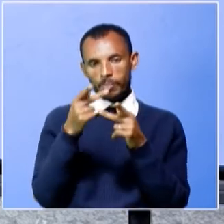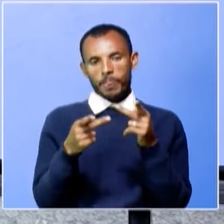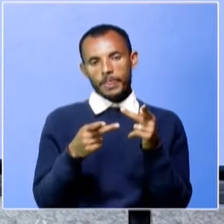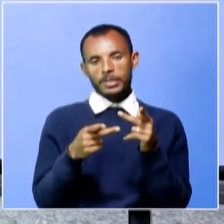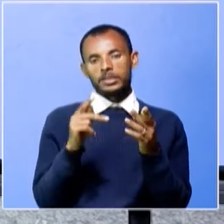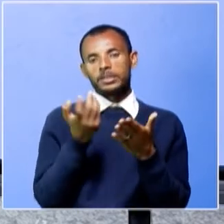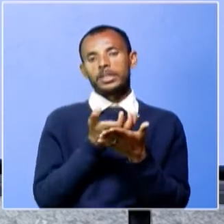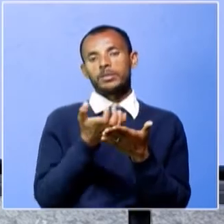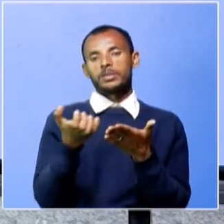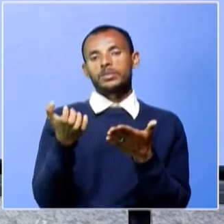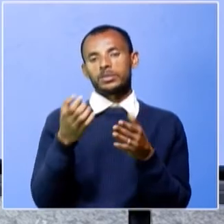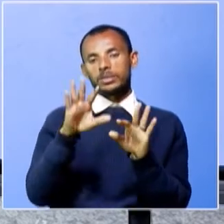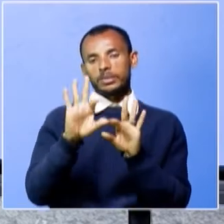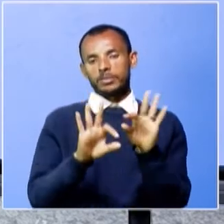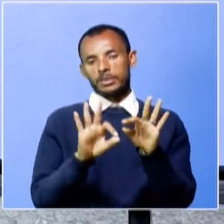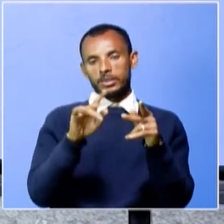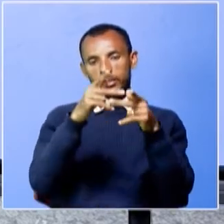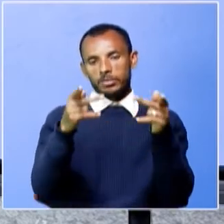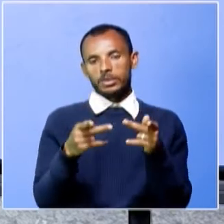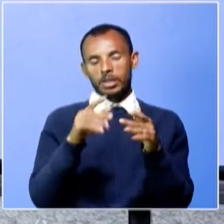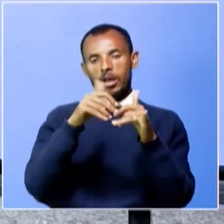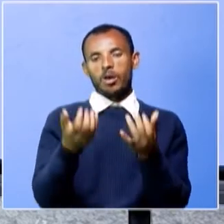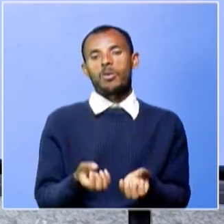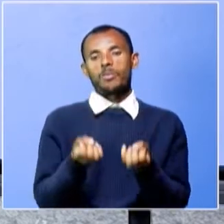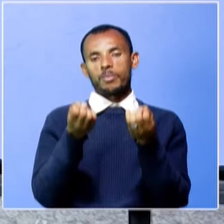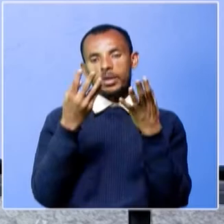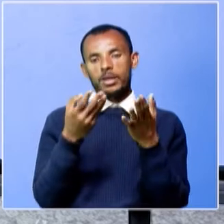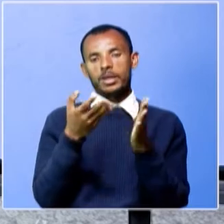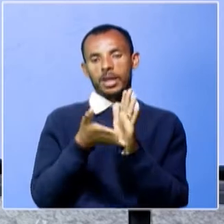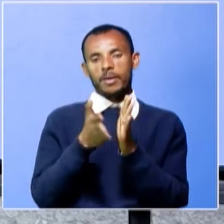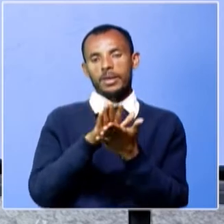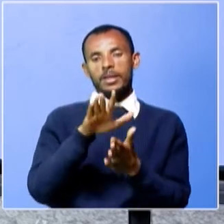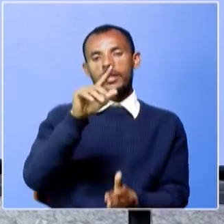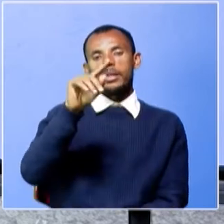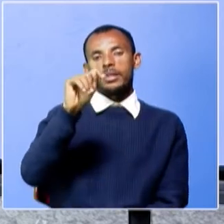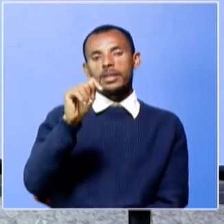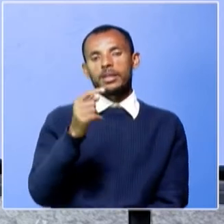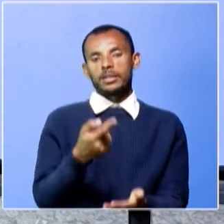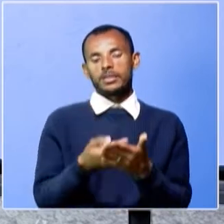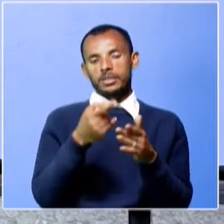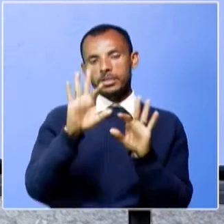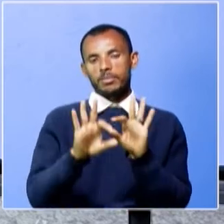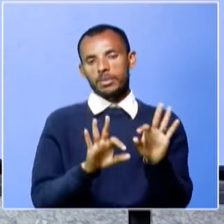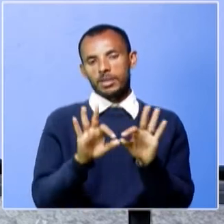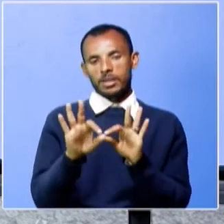the elements of the sample space. How many double tail do we have in this sample